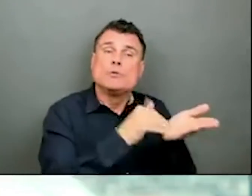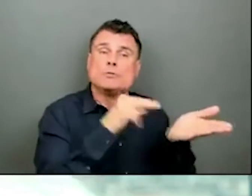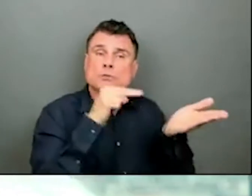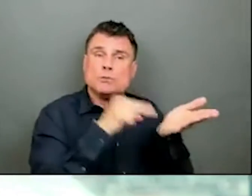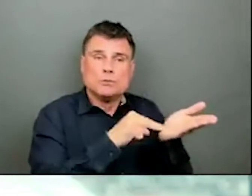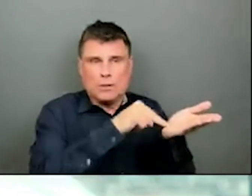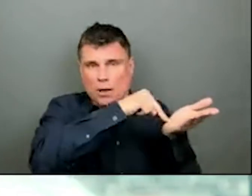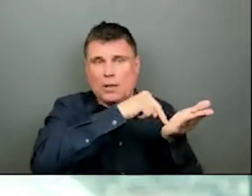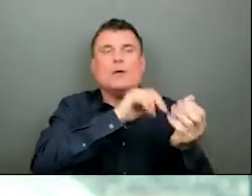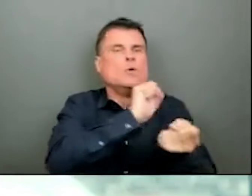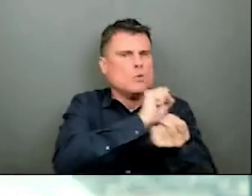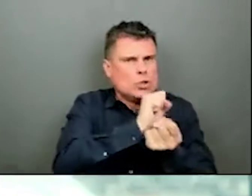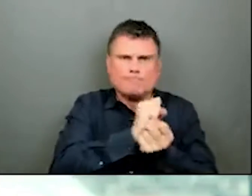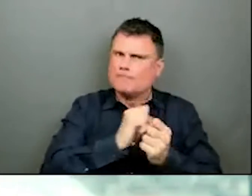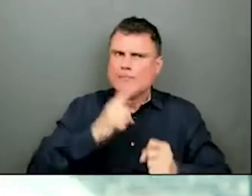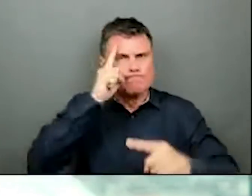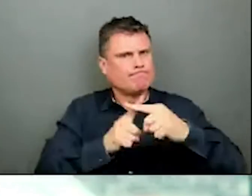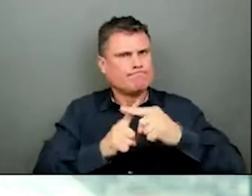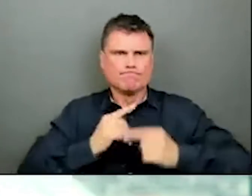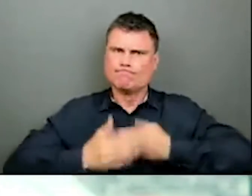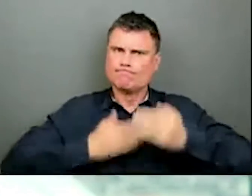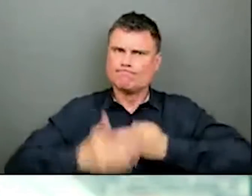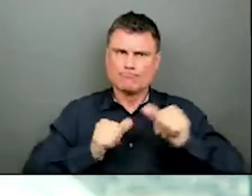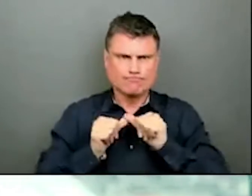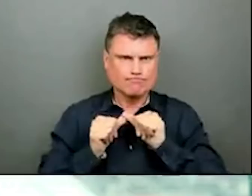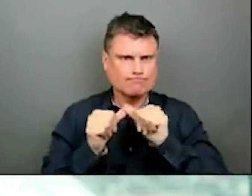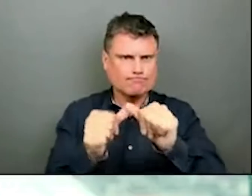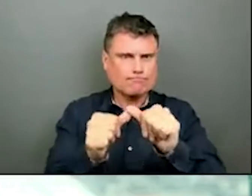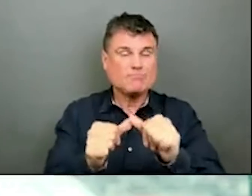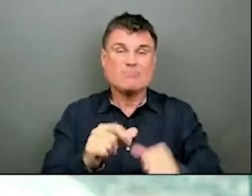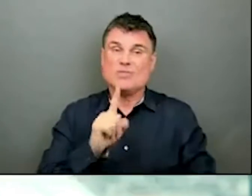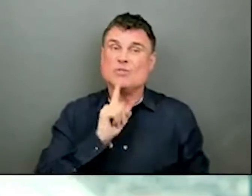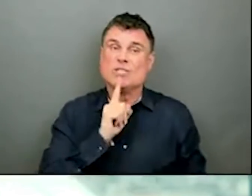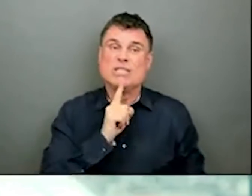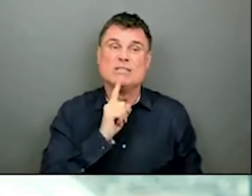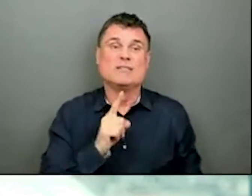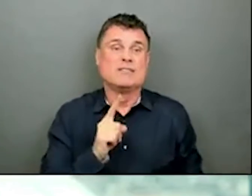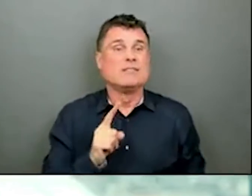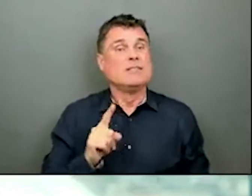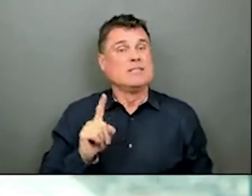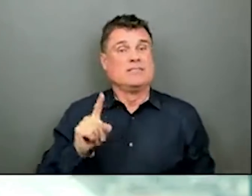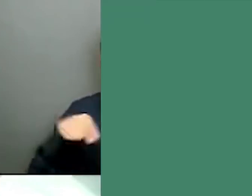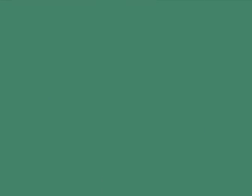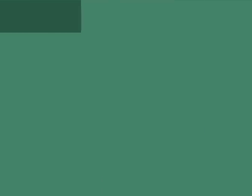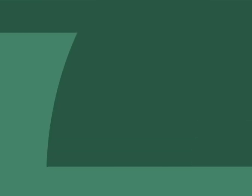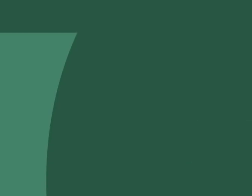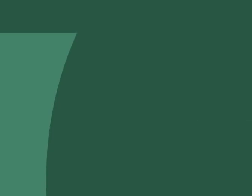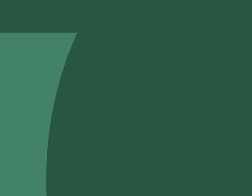addition to all of the other things that they do. So they really need our support, and they have it.